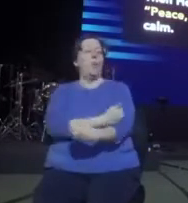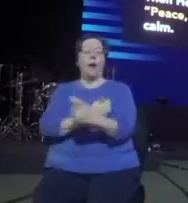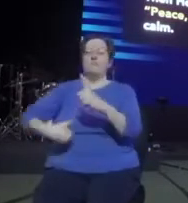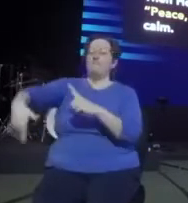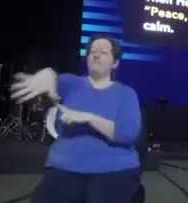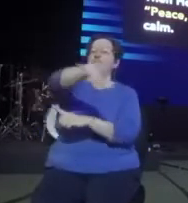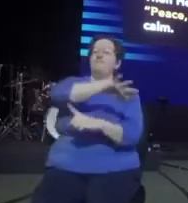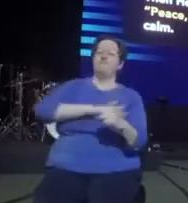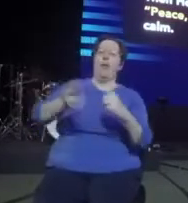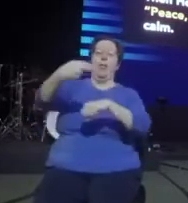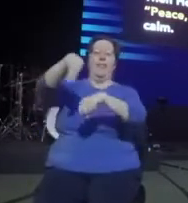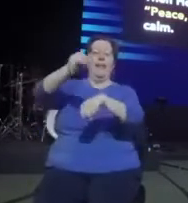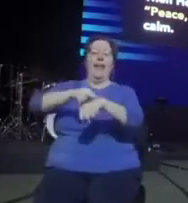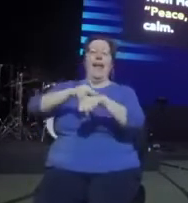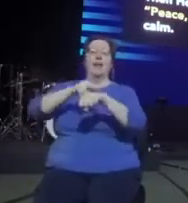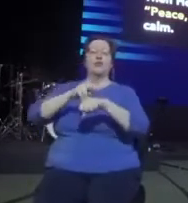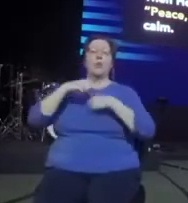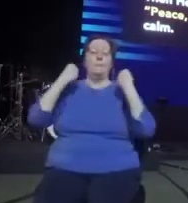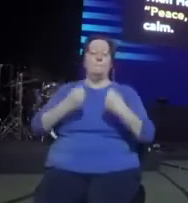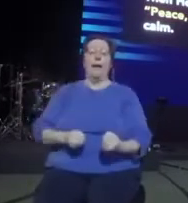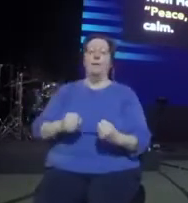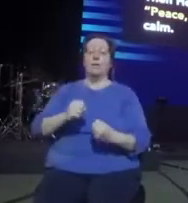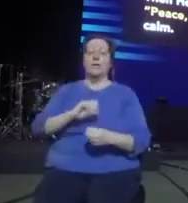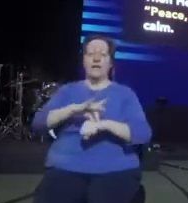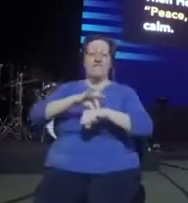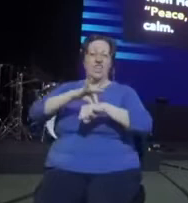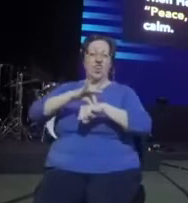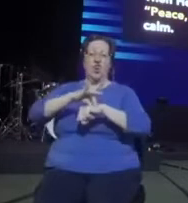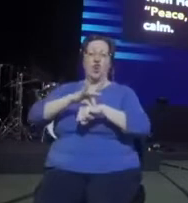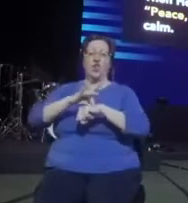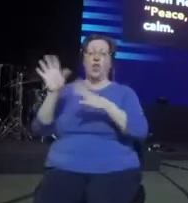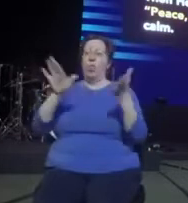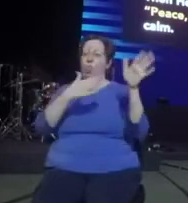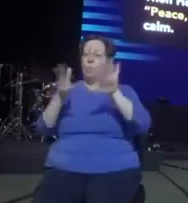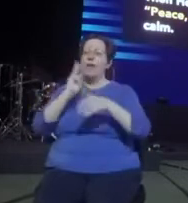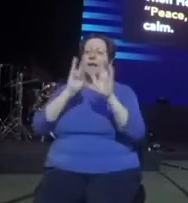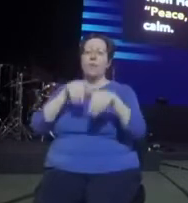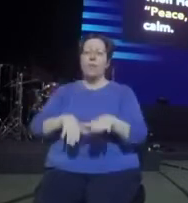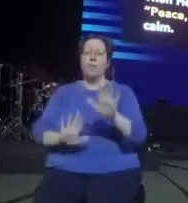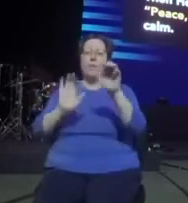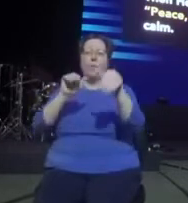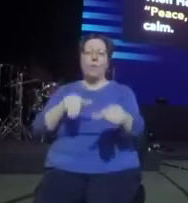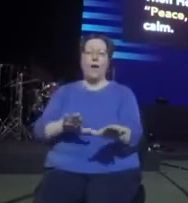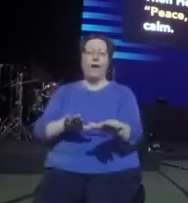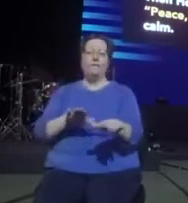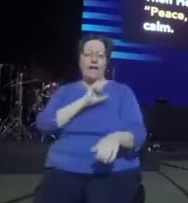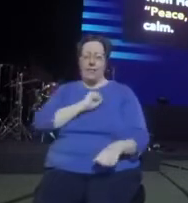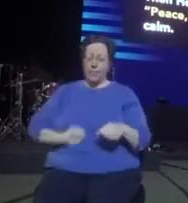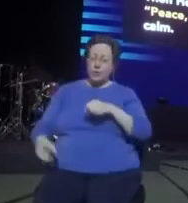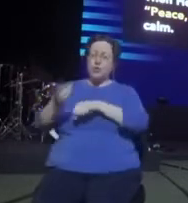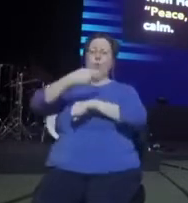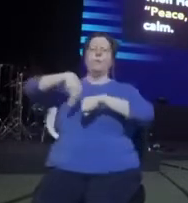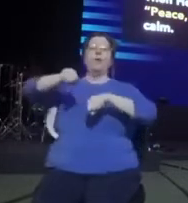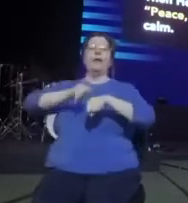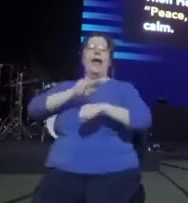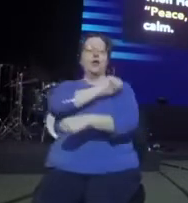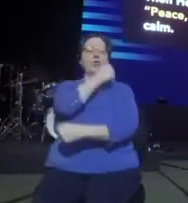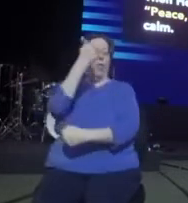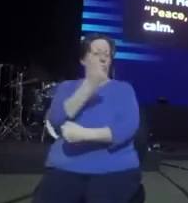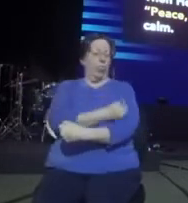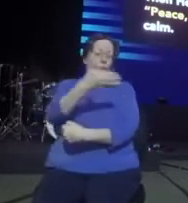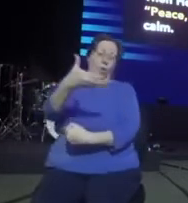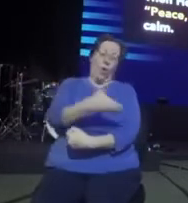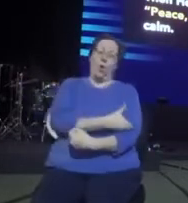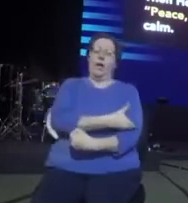over the natural powers of authority of this world. The supernatural authorities of